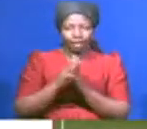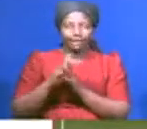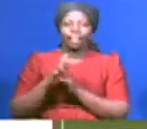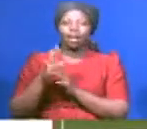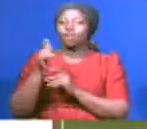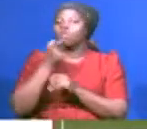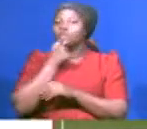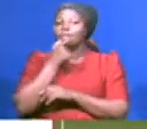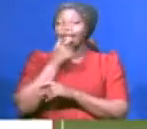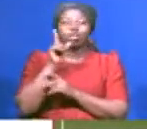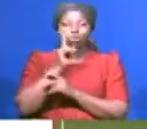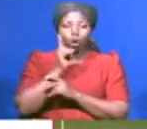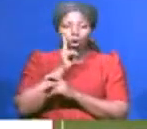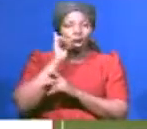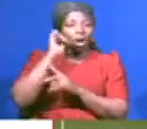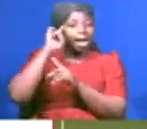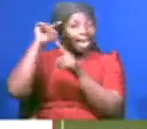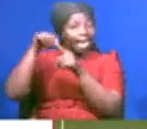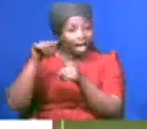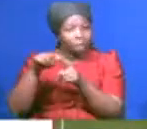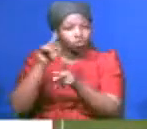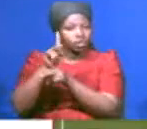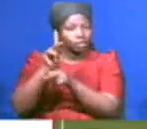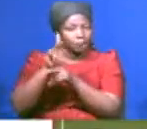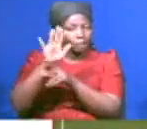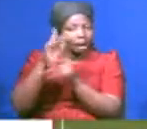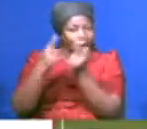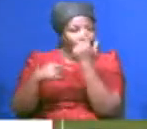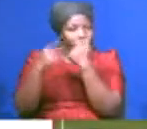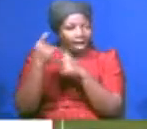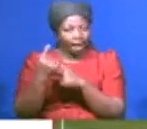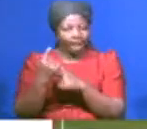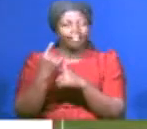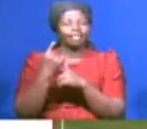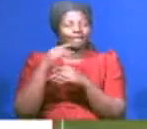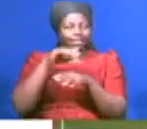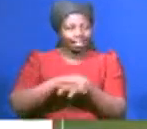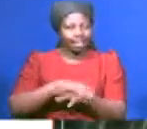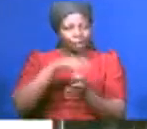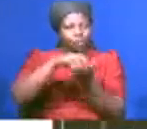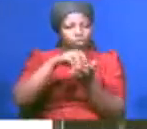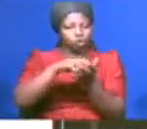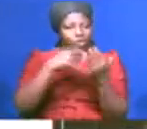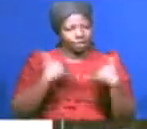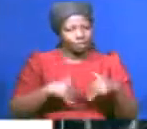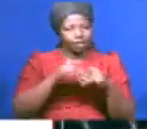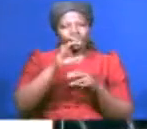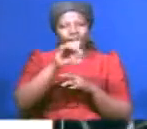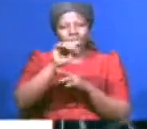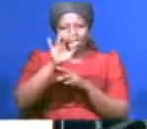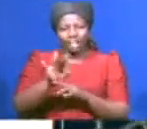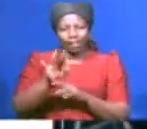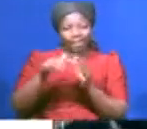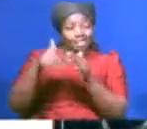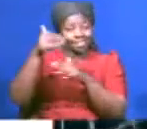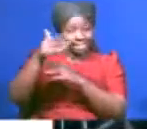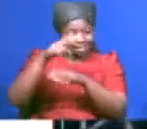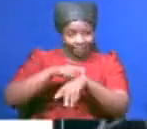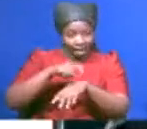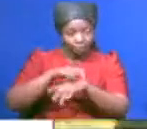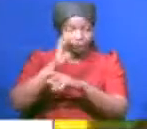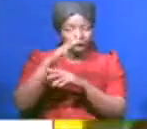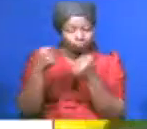are seeking to retain the crown and secure a ticket to play in the CAF Confederation Cup next season, will square